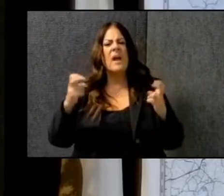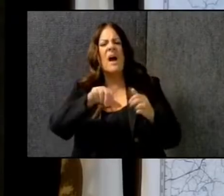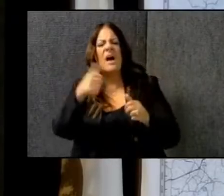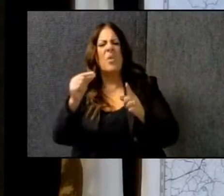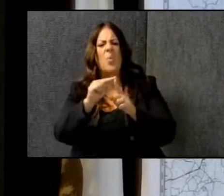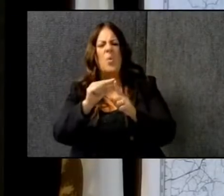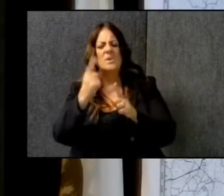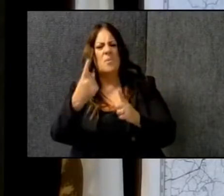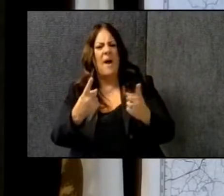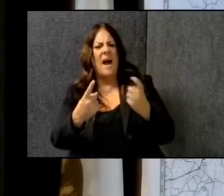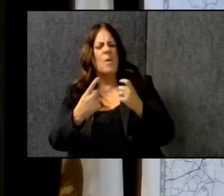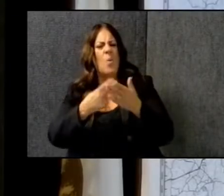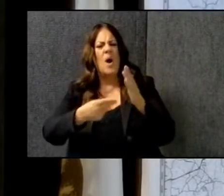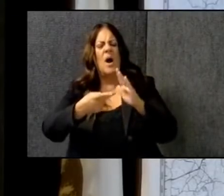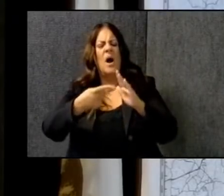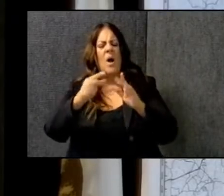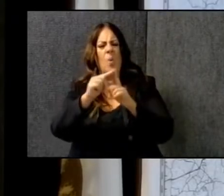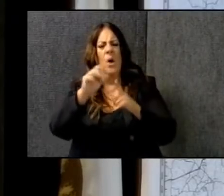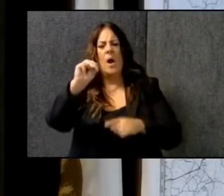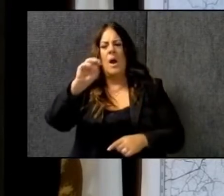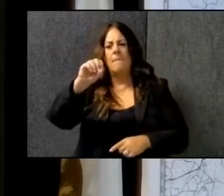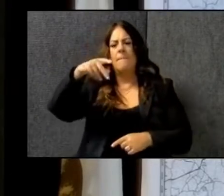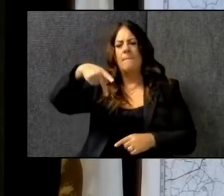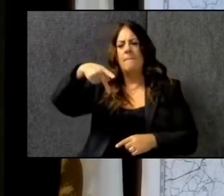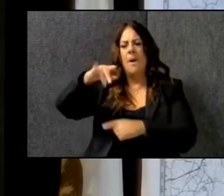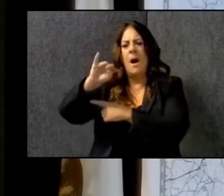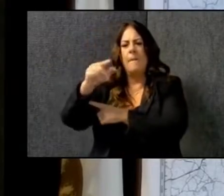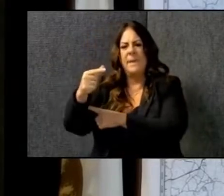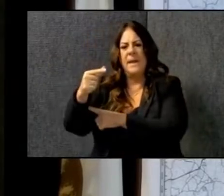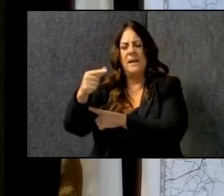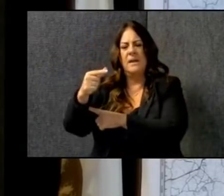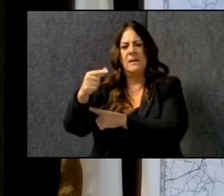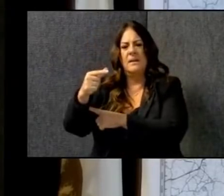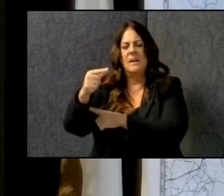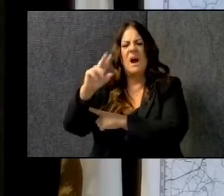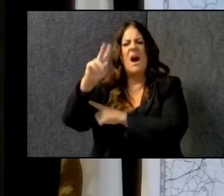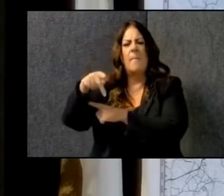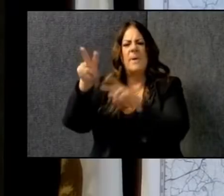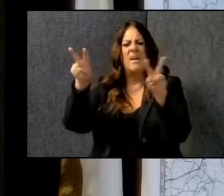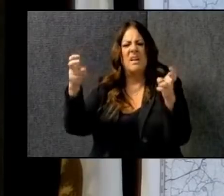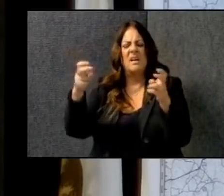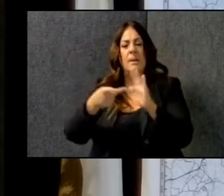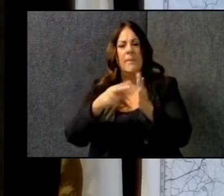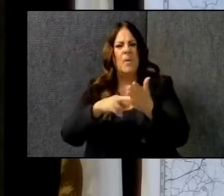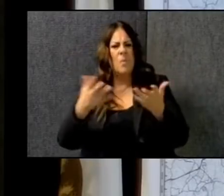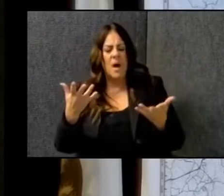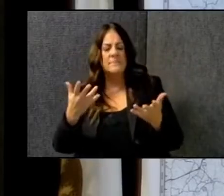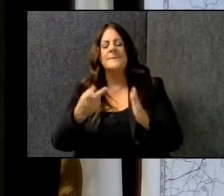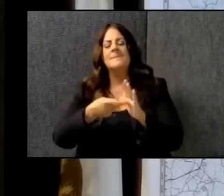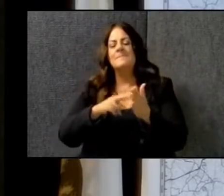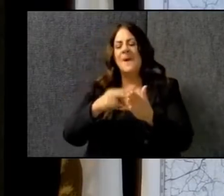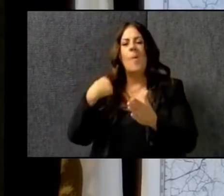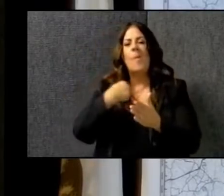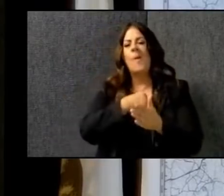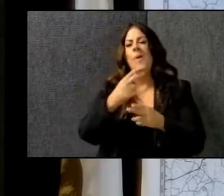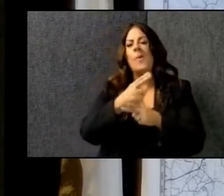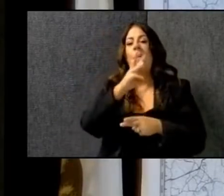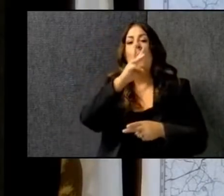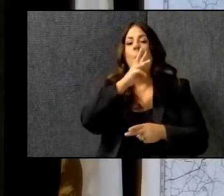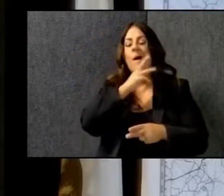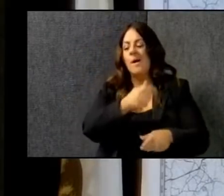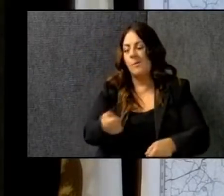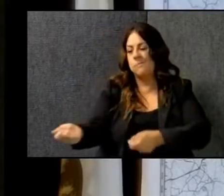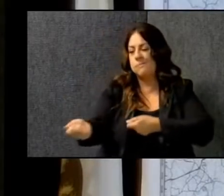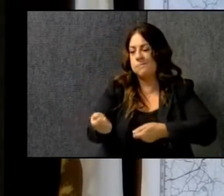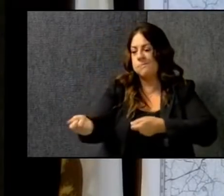used. So mopping up is basically extinguishing the fire, putting water right on the fire, taking a shovel, mixing it